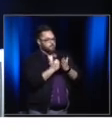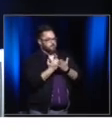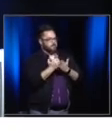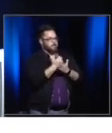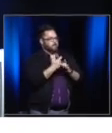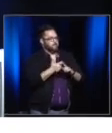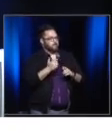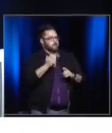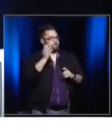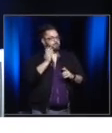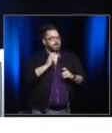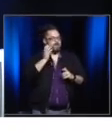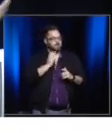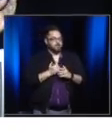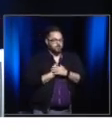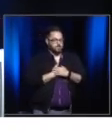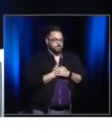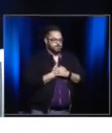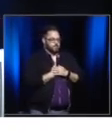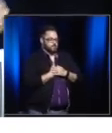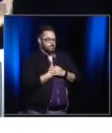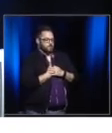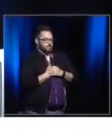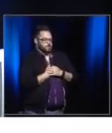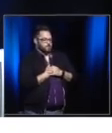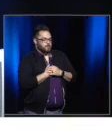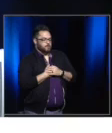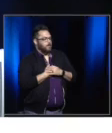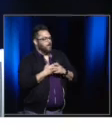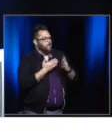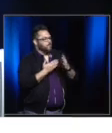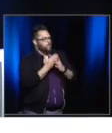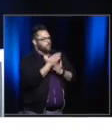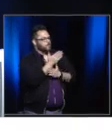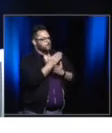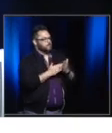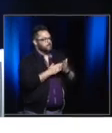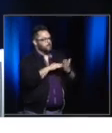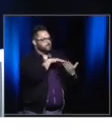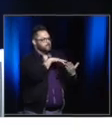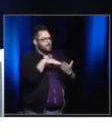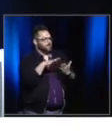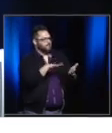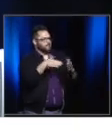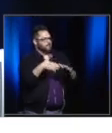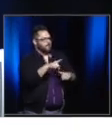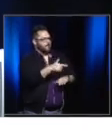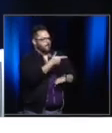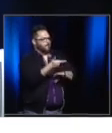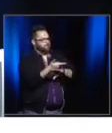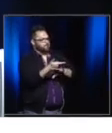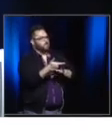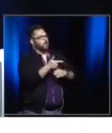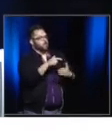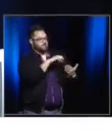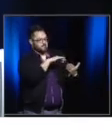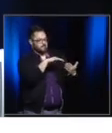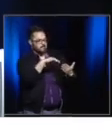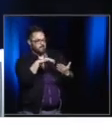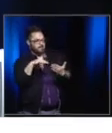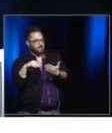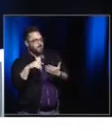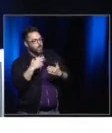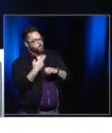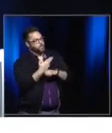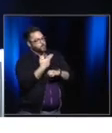back when Liz and Steve started their work, and then through necropsies since that time of Wendy and Porrig. And so we were able